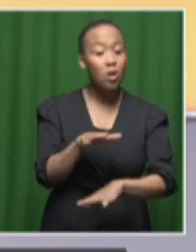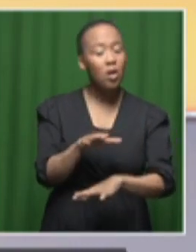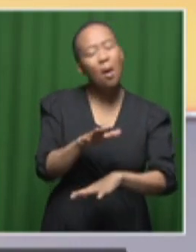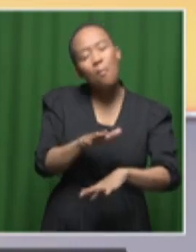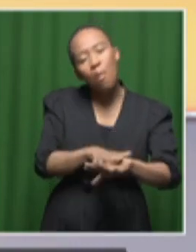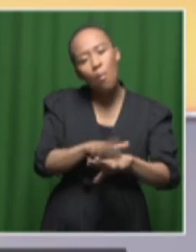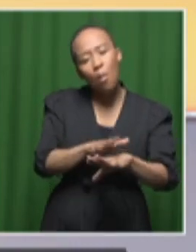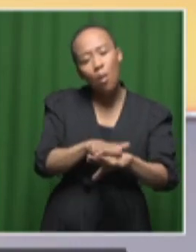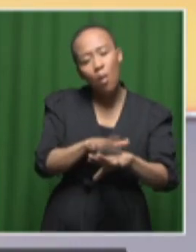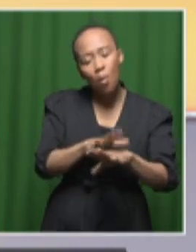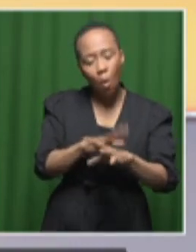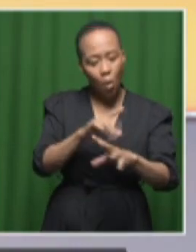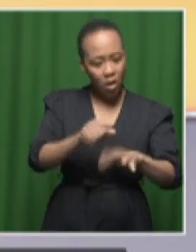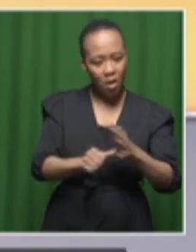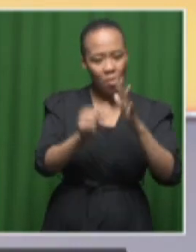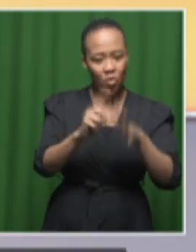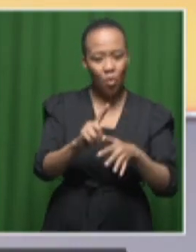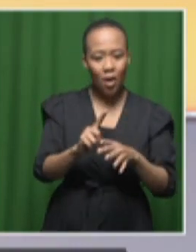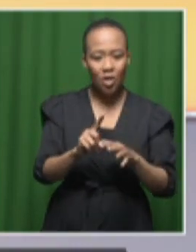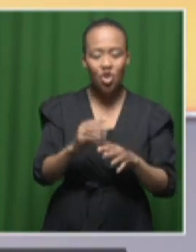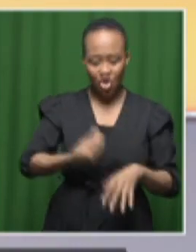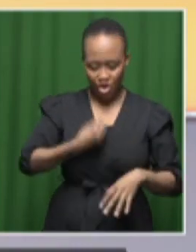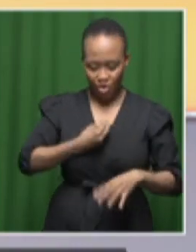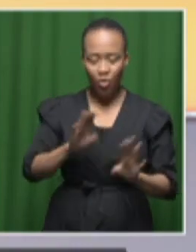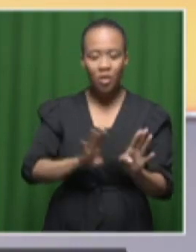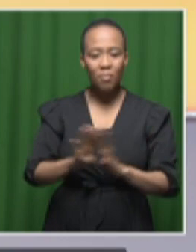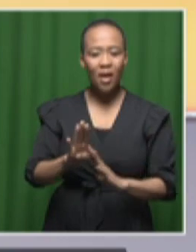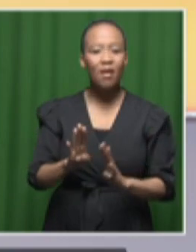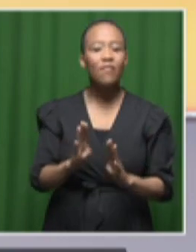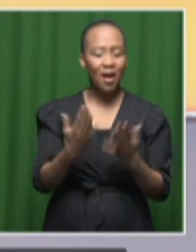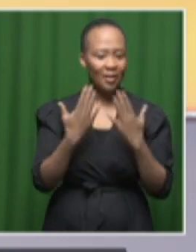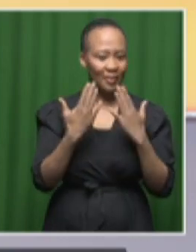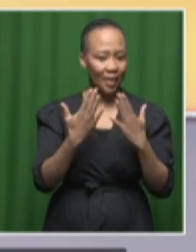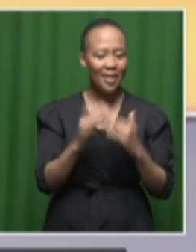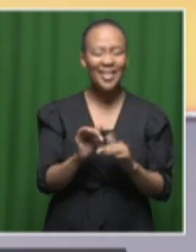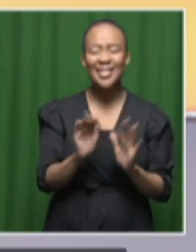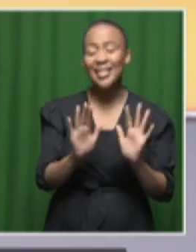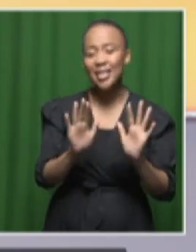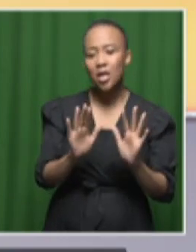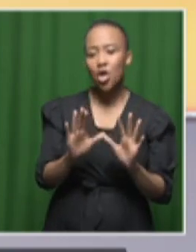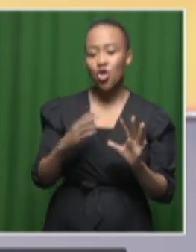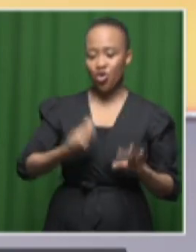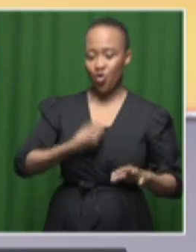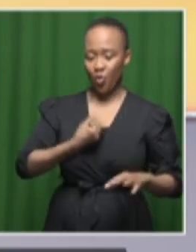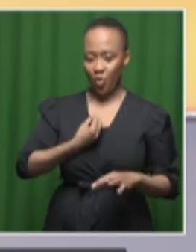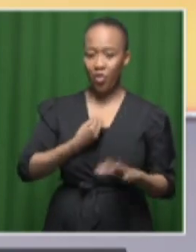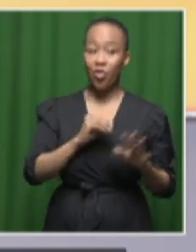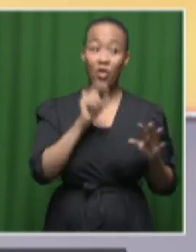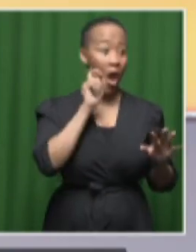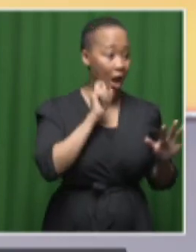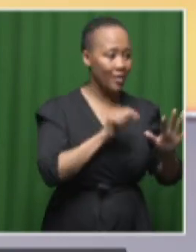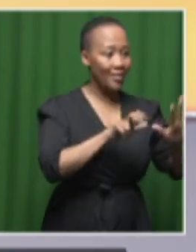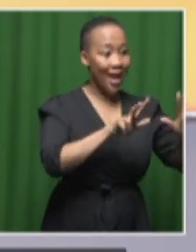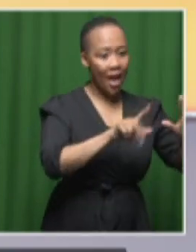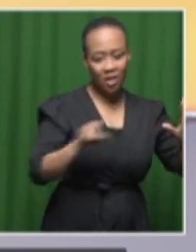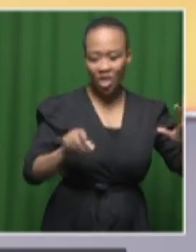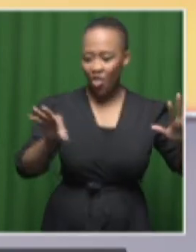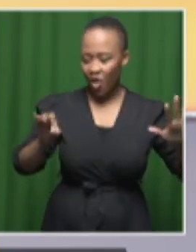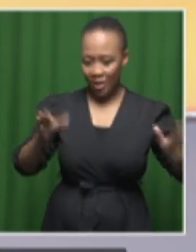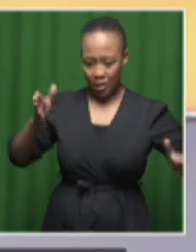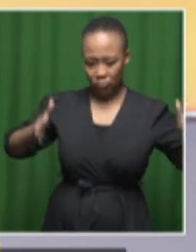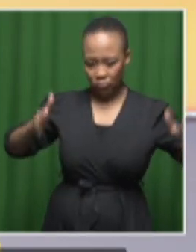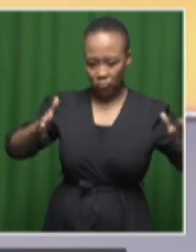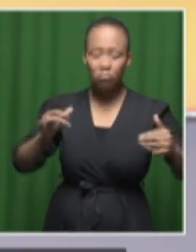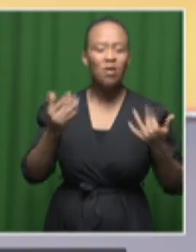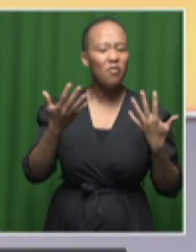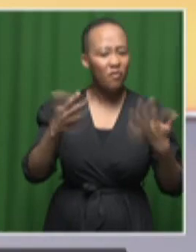youth behavior study. And through that, we talk to 7,000 young people between the ages of 8 and 30 to really understand what's happening